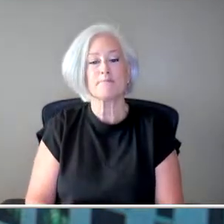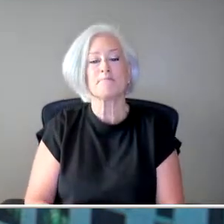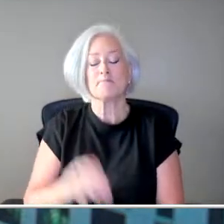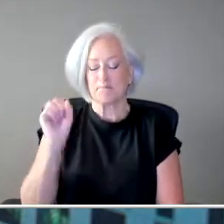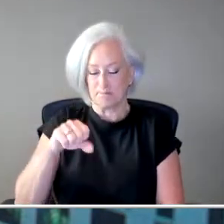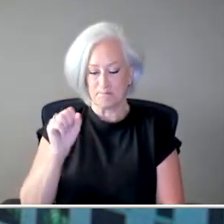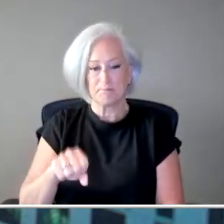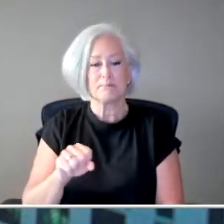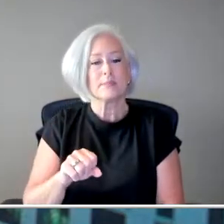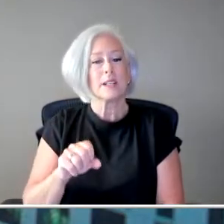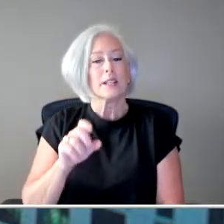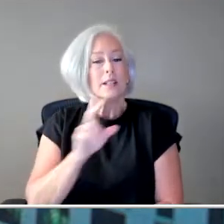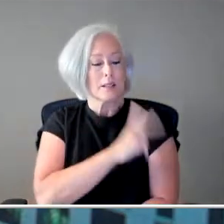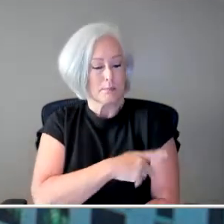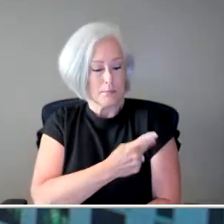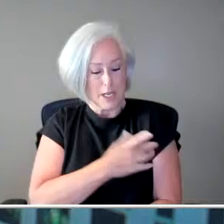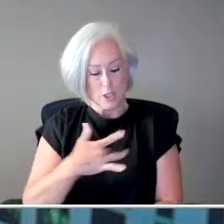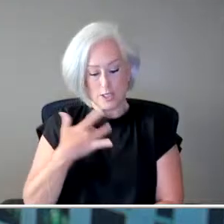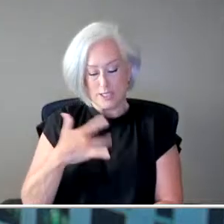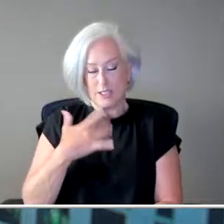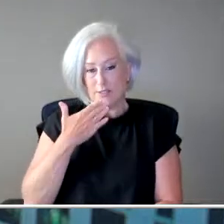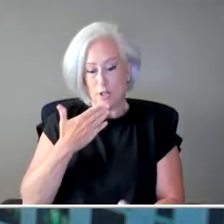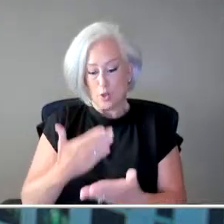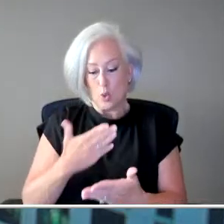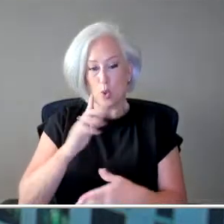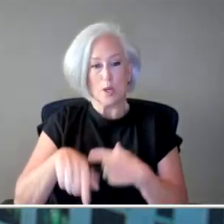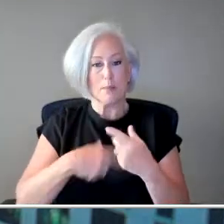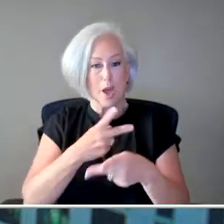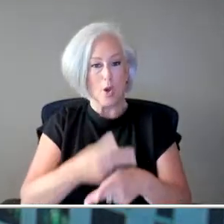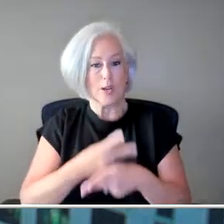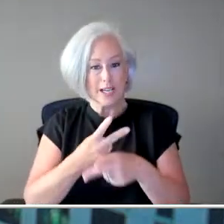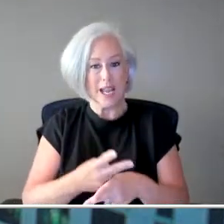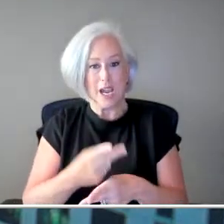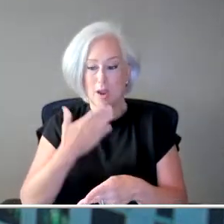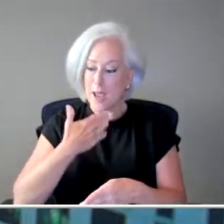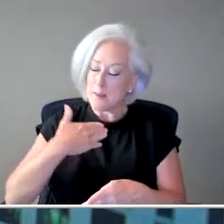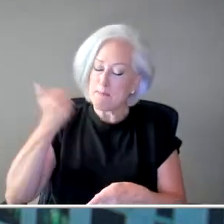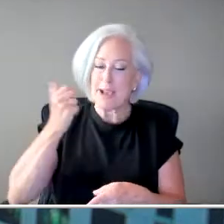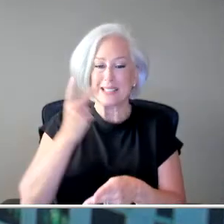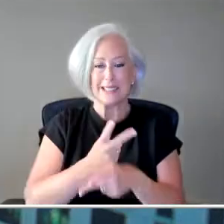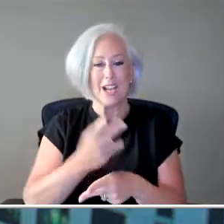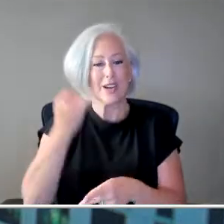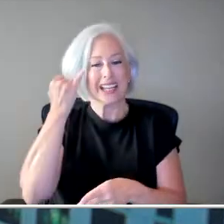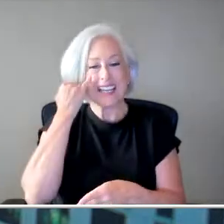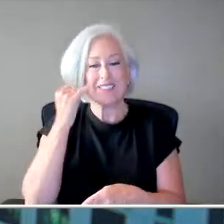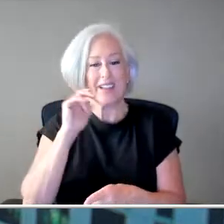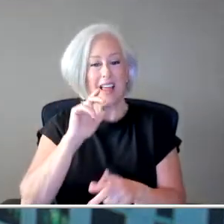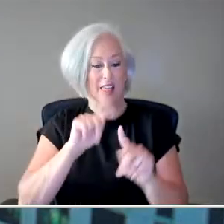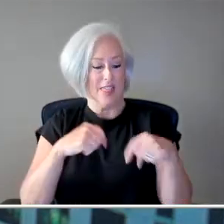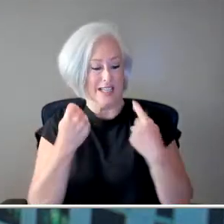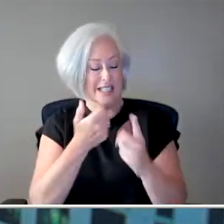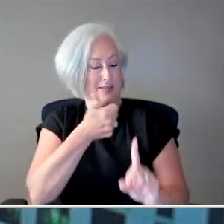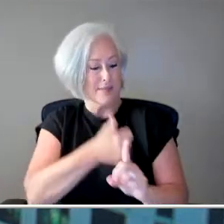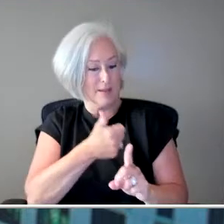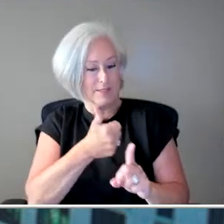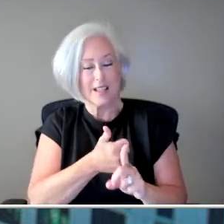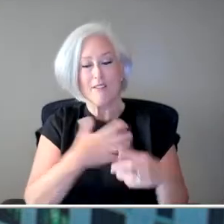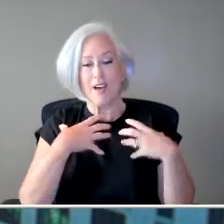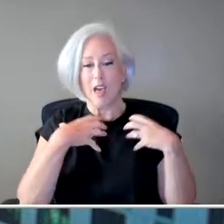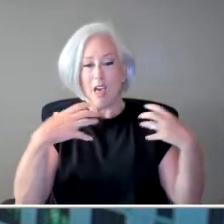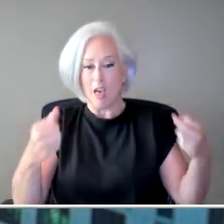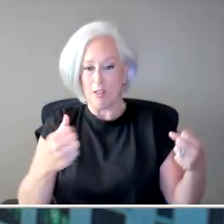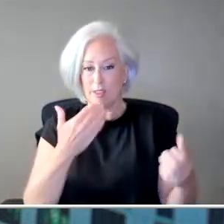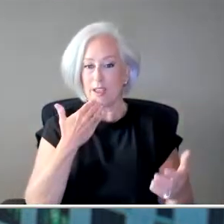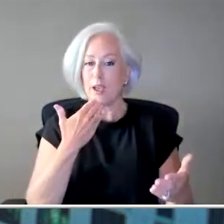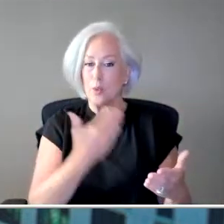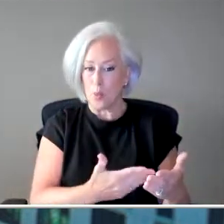about their care and they get the safest, highest quality care when the teams taking care of them are healthy and well. There are a lot of places this has been